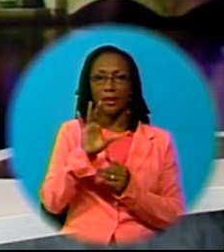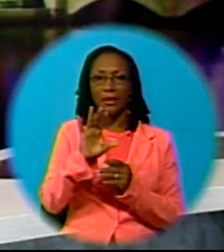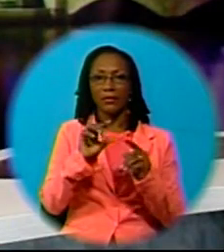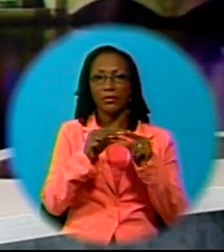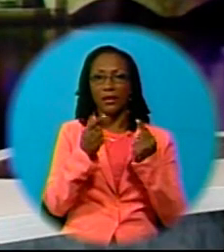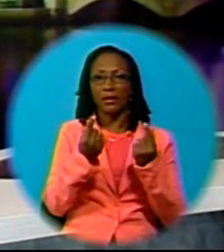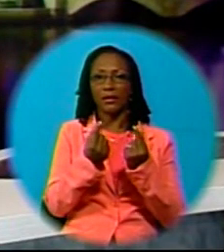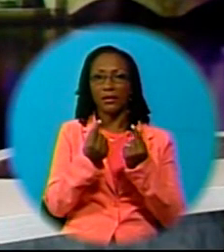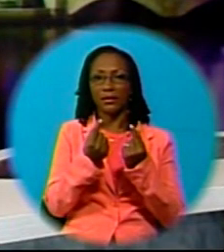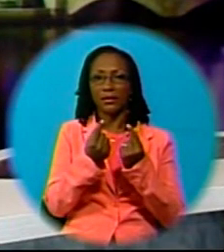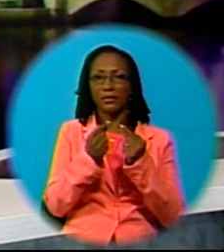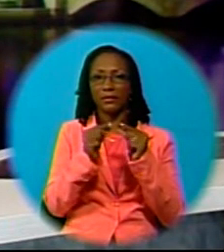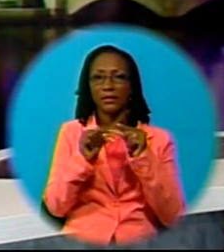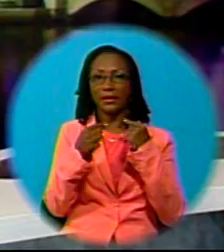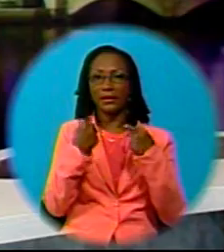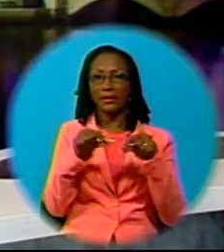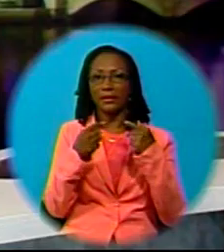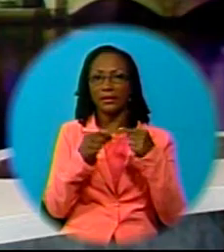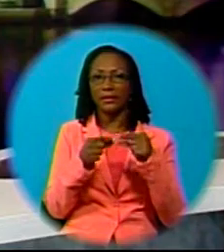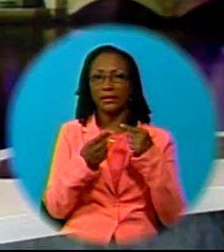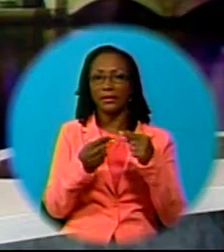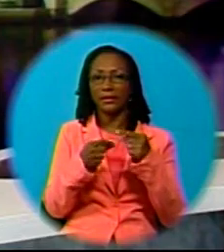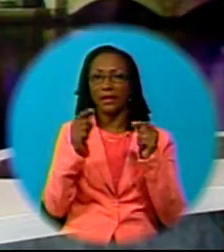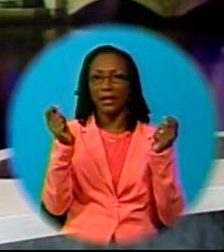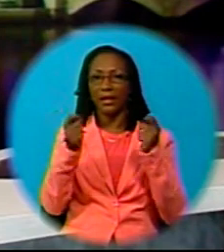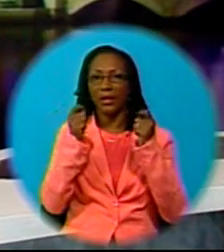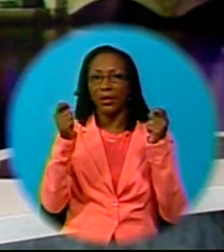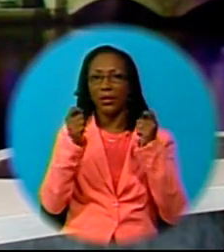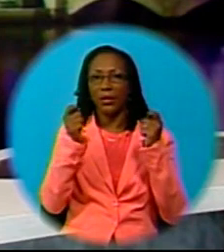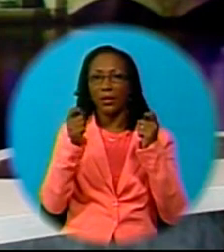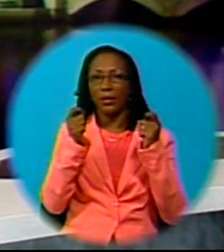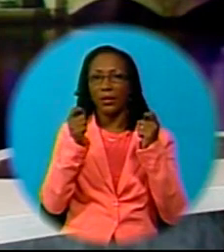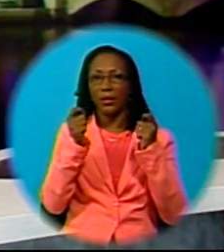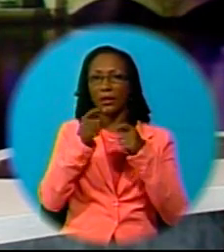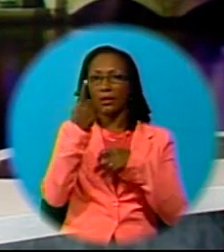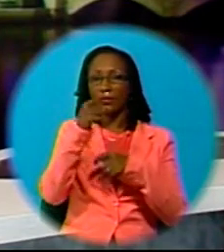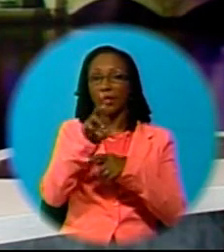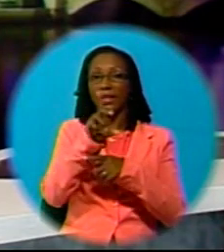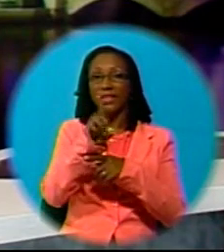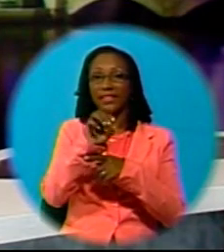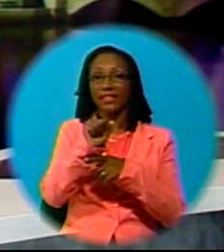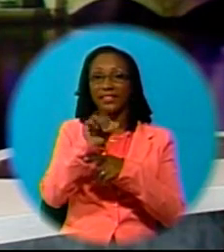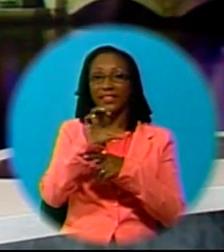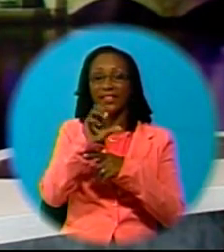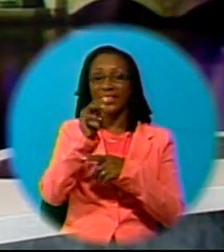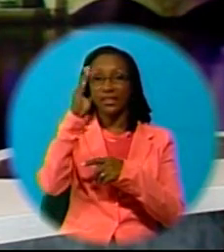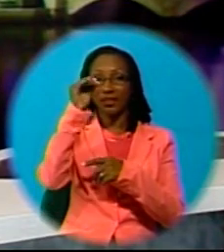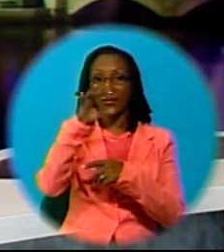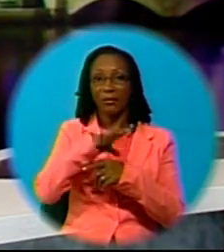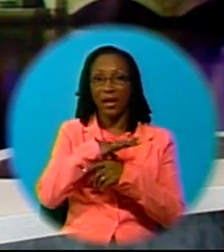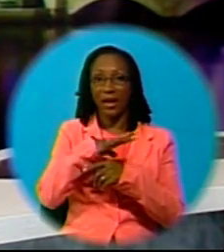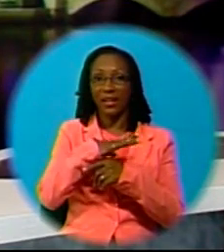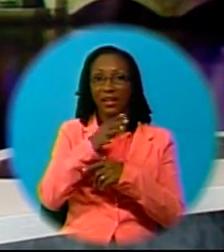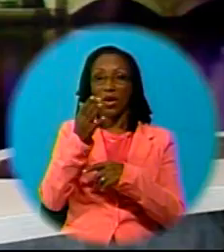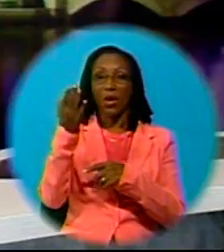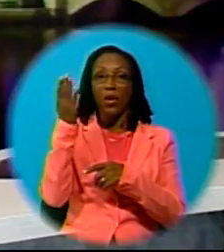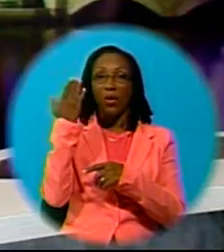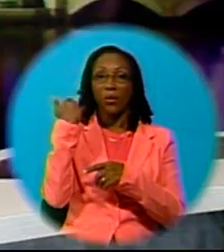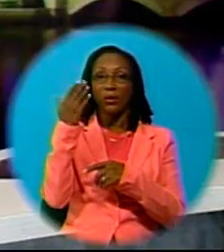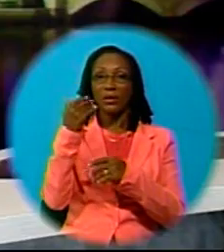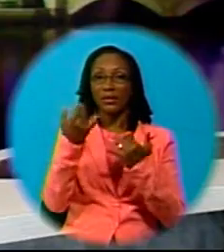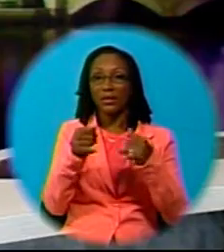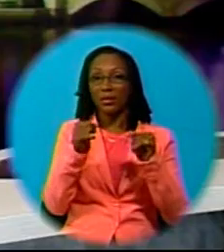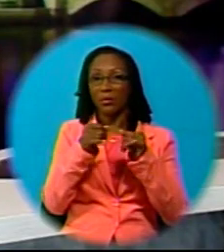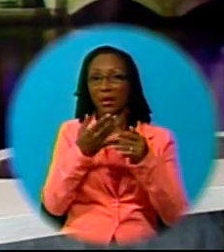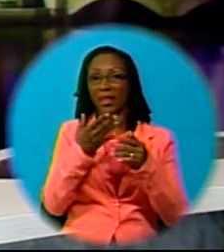Well, a 5-set upset for Coverley Medical Deacons men by Gourmet Express Progressive was the highlight last night in the Goddard Enterprises